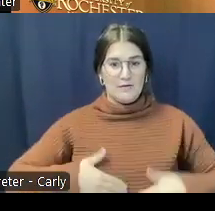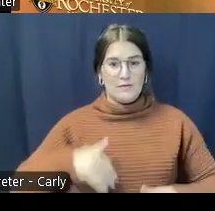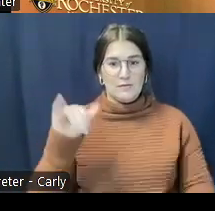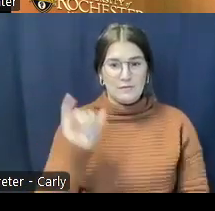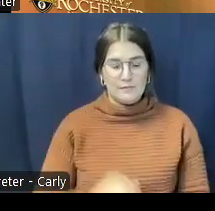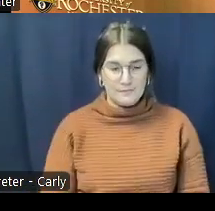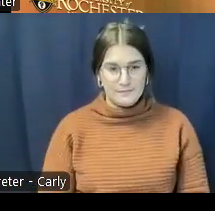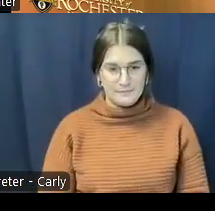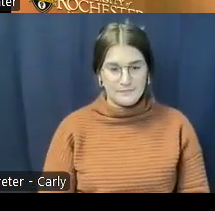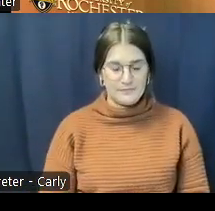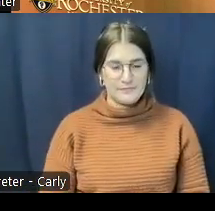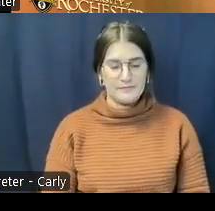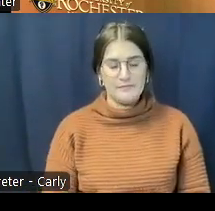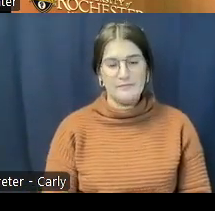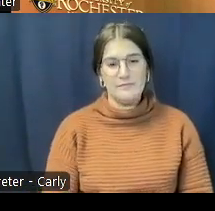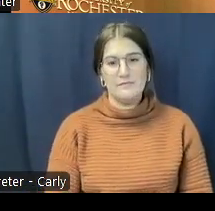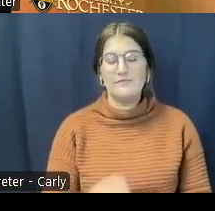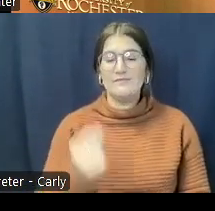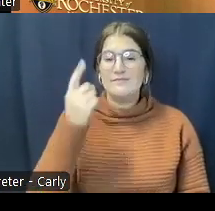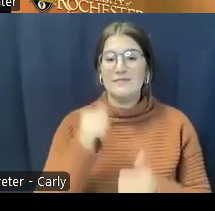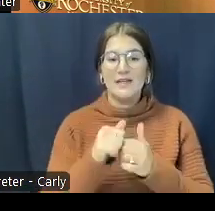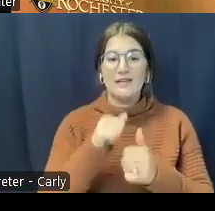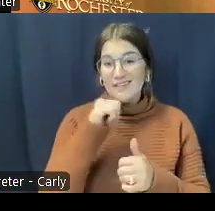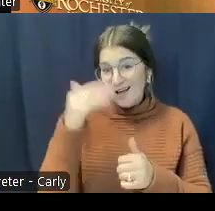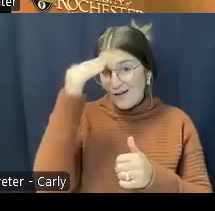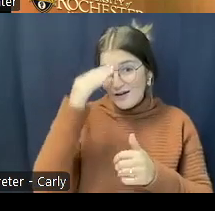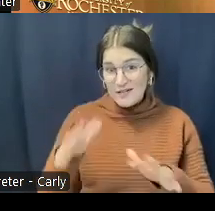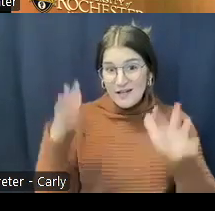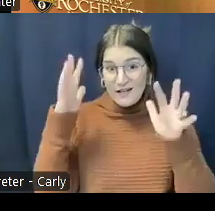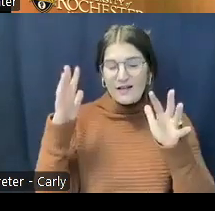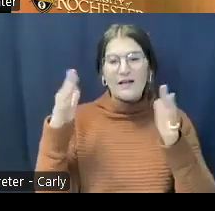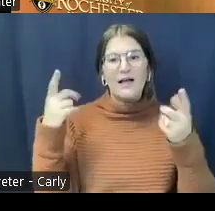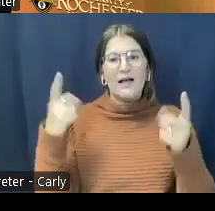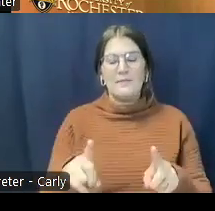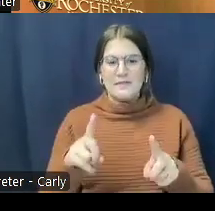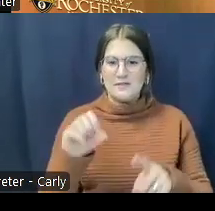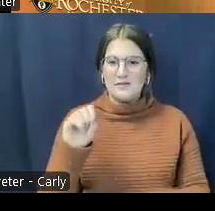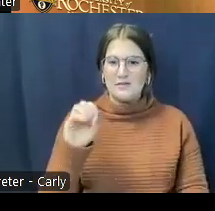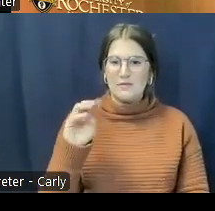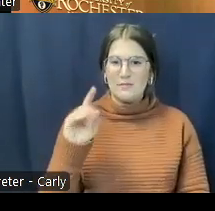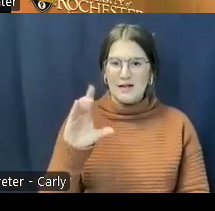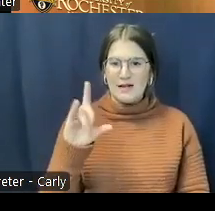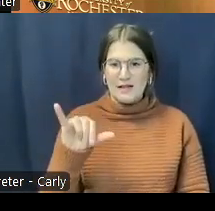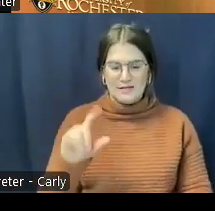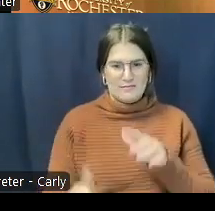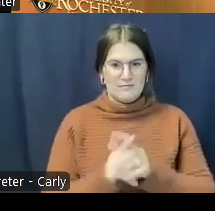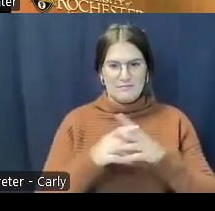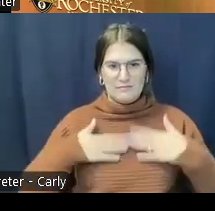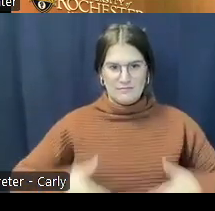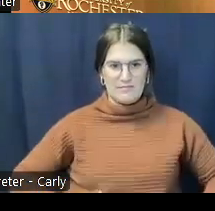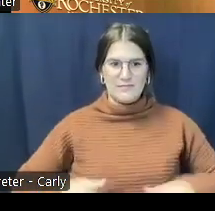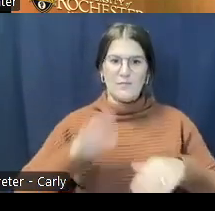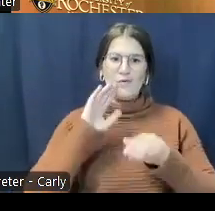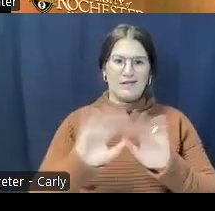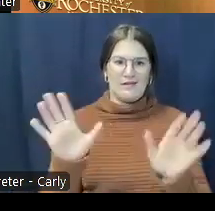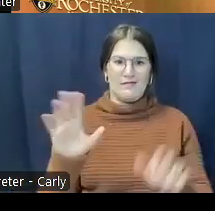So understanding how unconscious anxiety manifests somatically clarifies PNEA and FND and